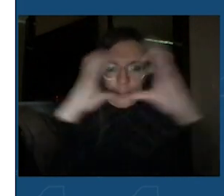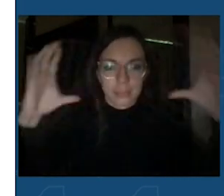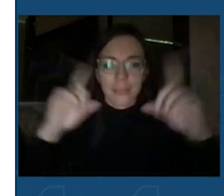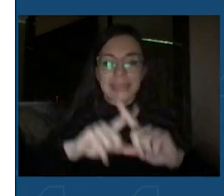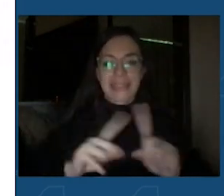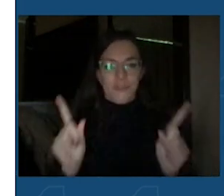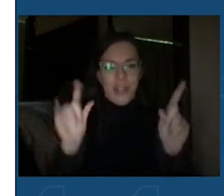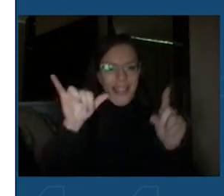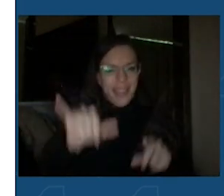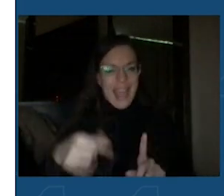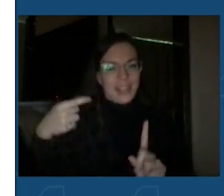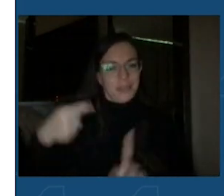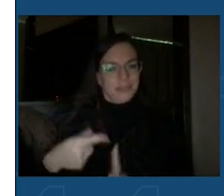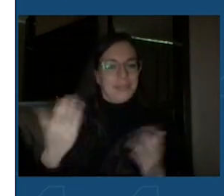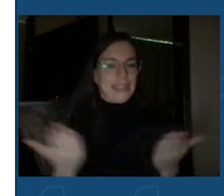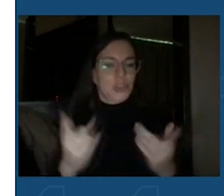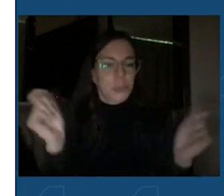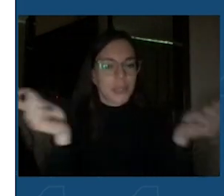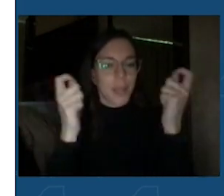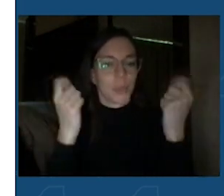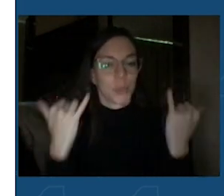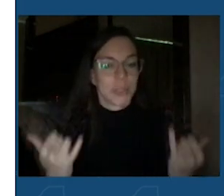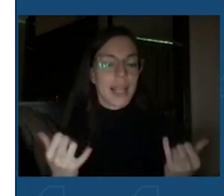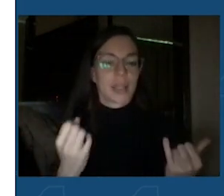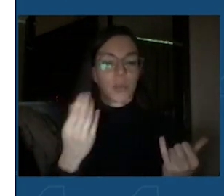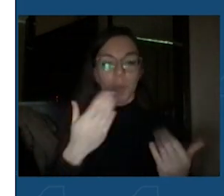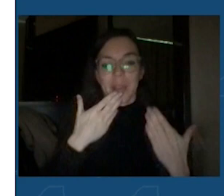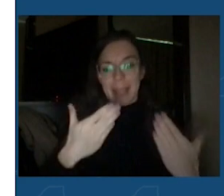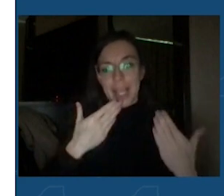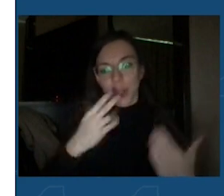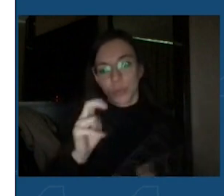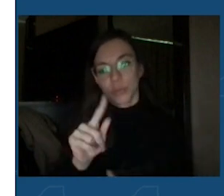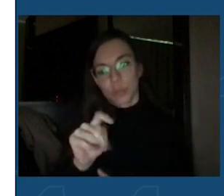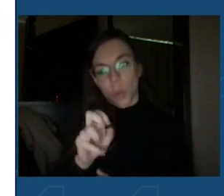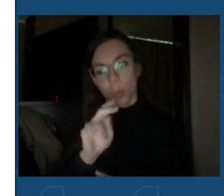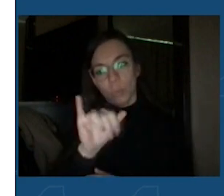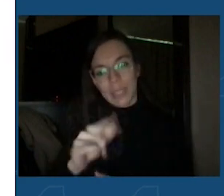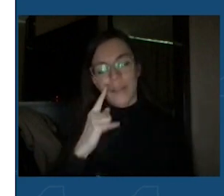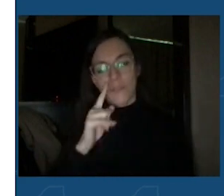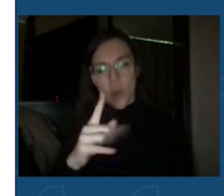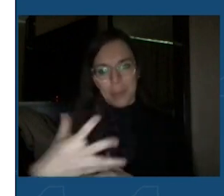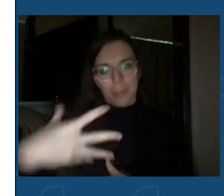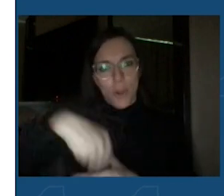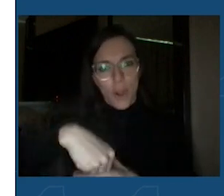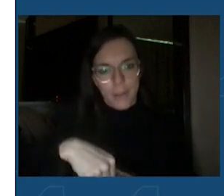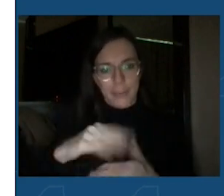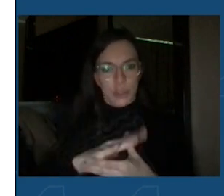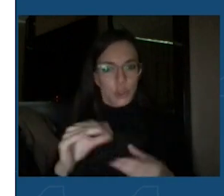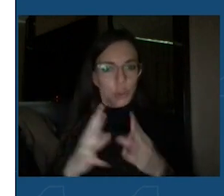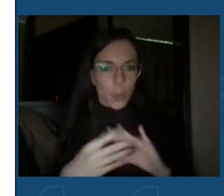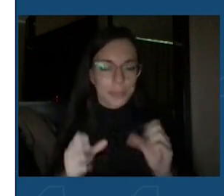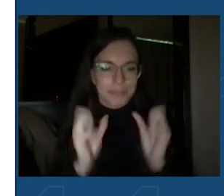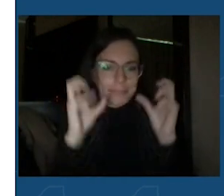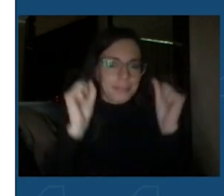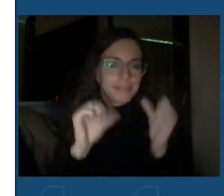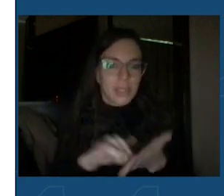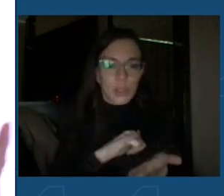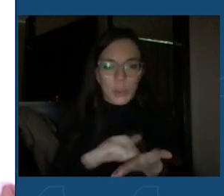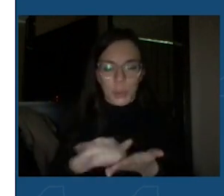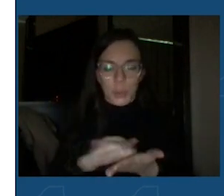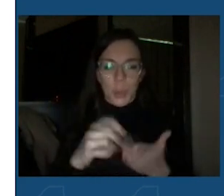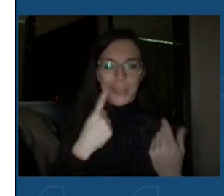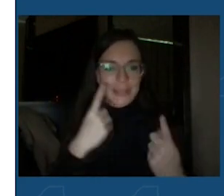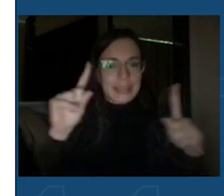celebrate today. So thank you, Tony, for being a part of this story, this incredible New York success story, and not